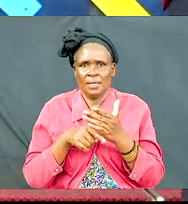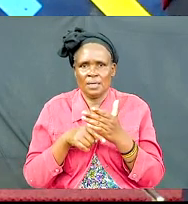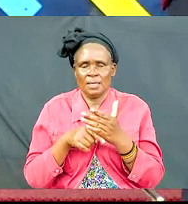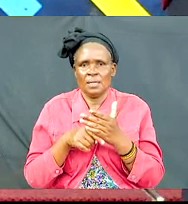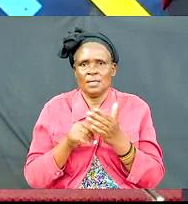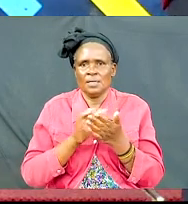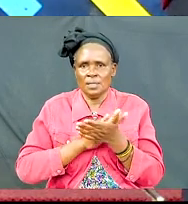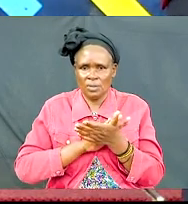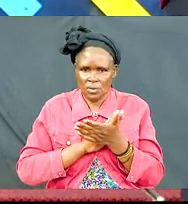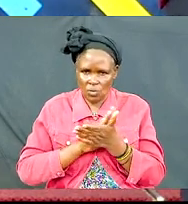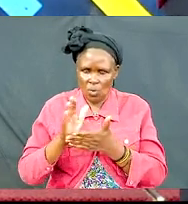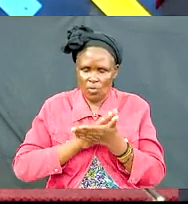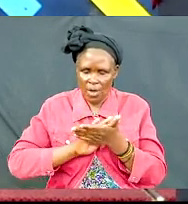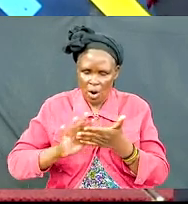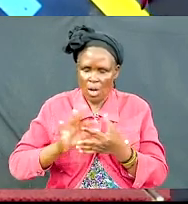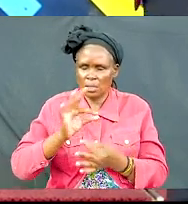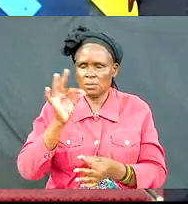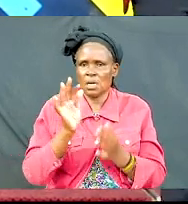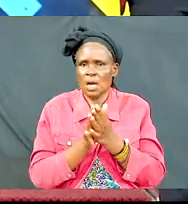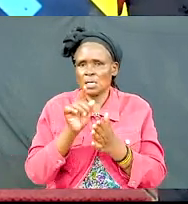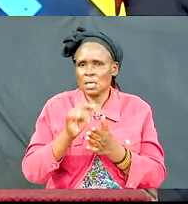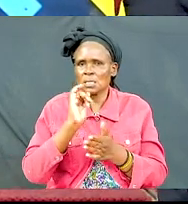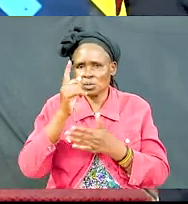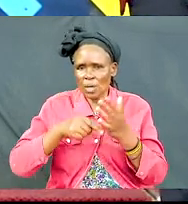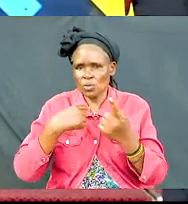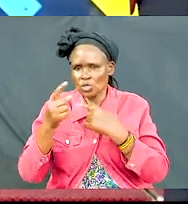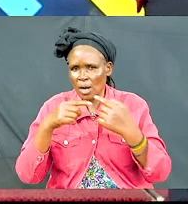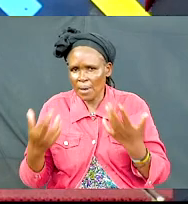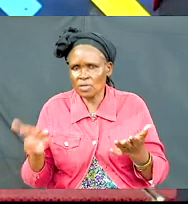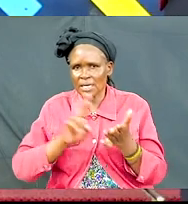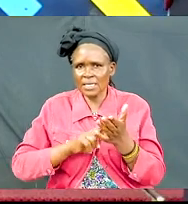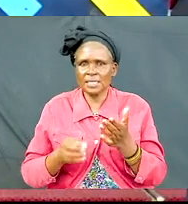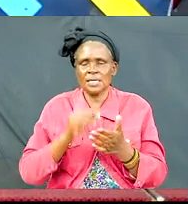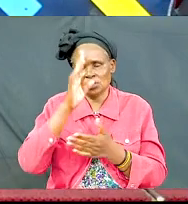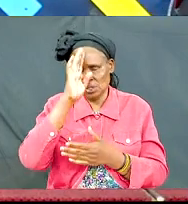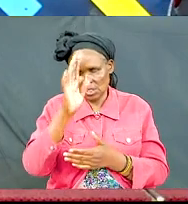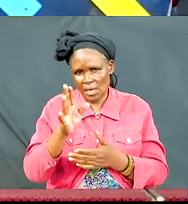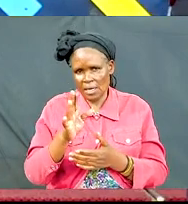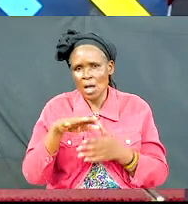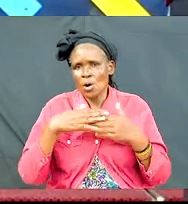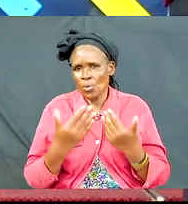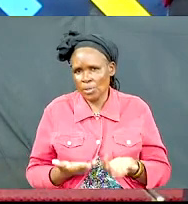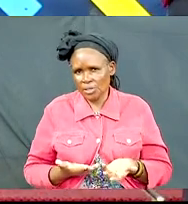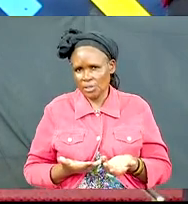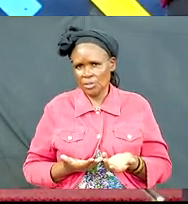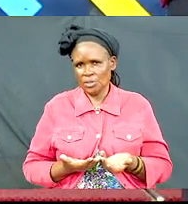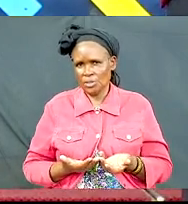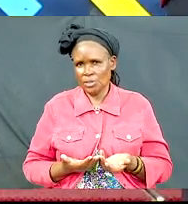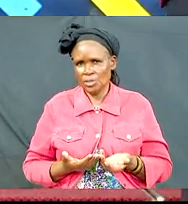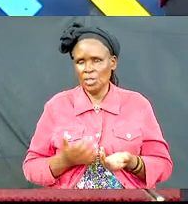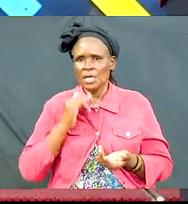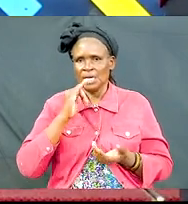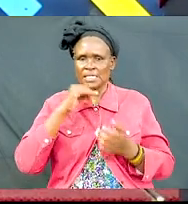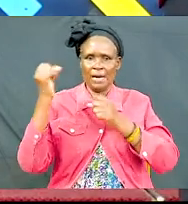Holy Spirit. And that is why we talk of a Resurrection Sunday, which is a victorious